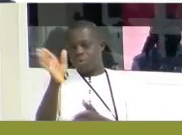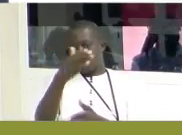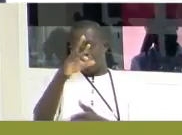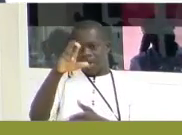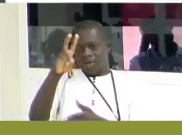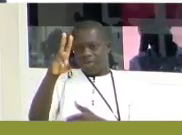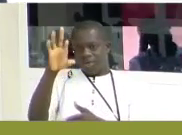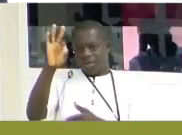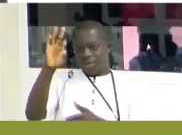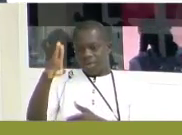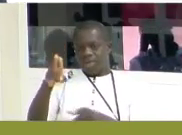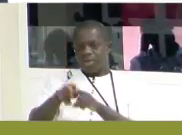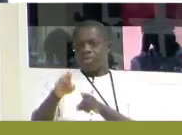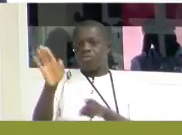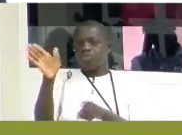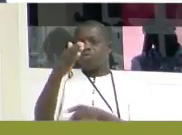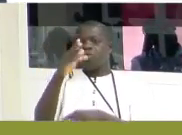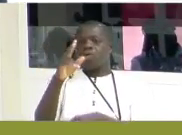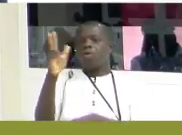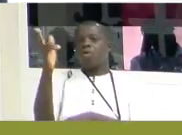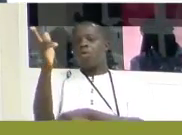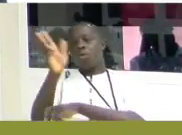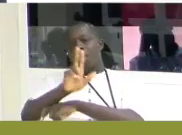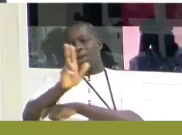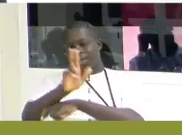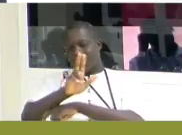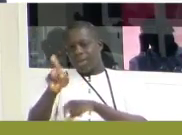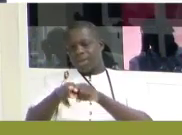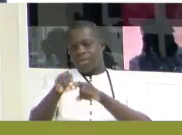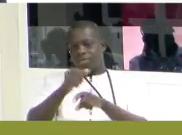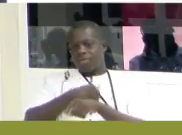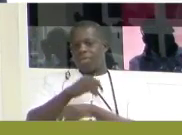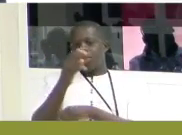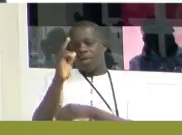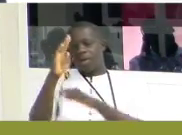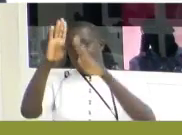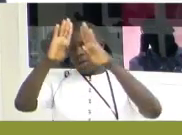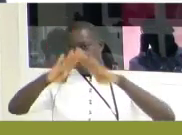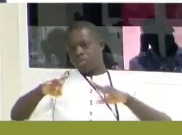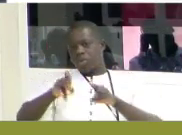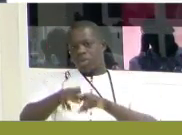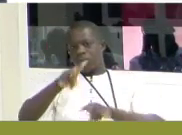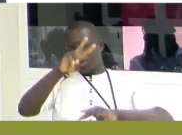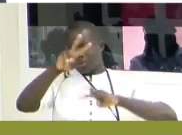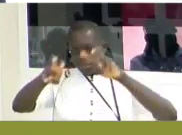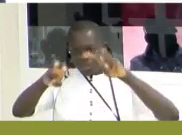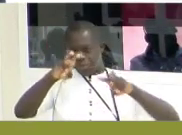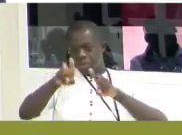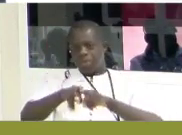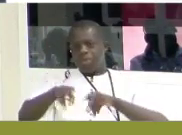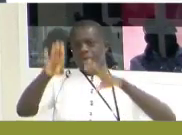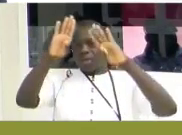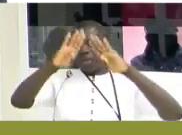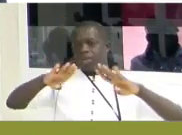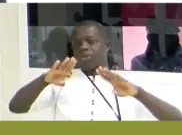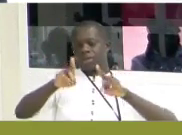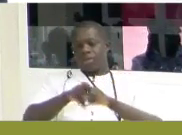house at Willingara. There too, they ransacked everywhere. Because then I was living in 2-bedroom. I was also single, not